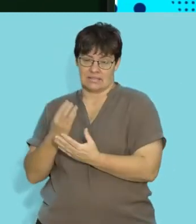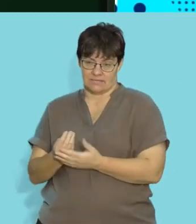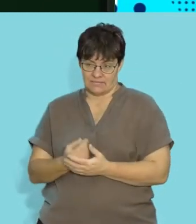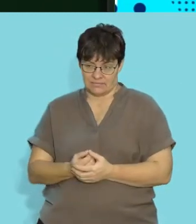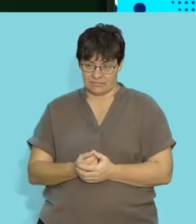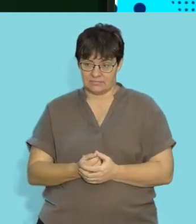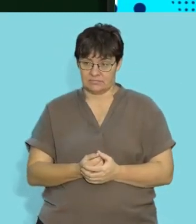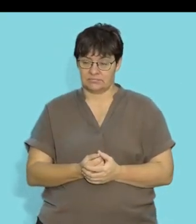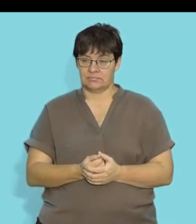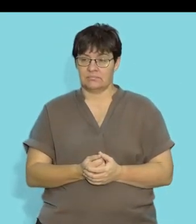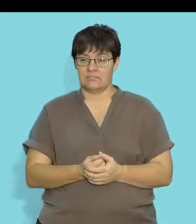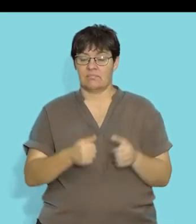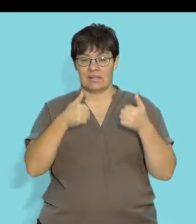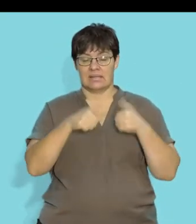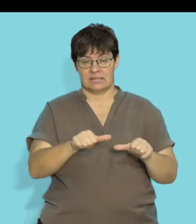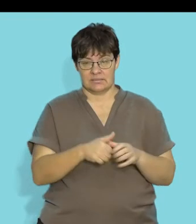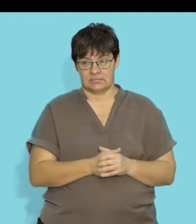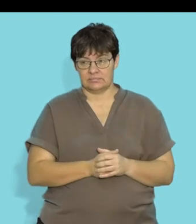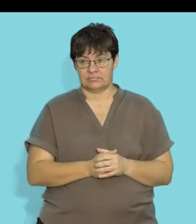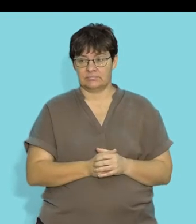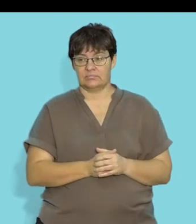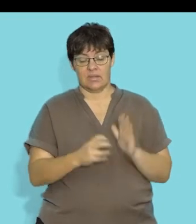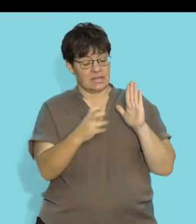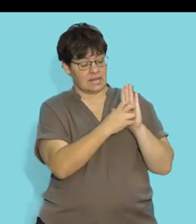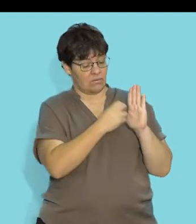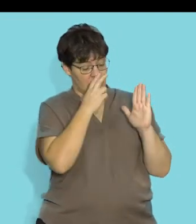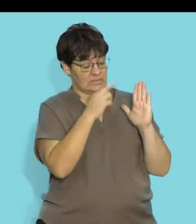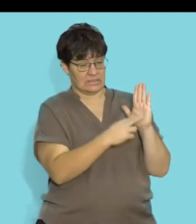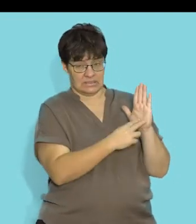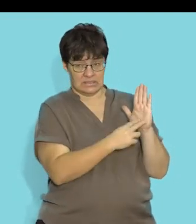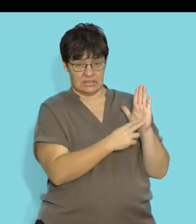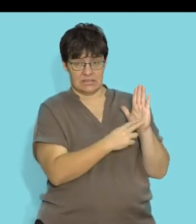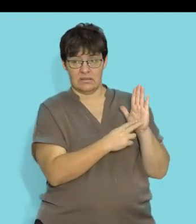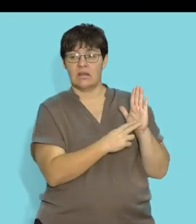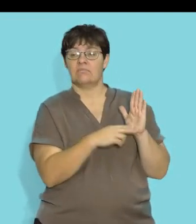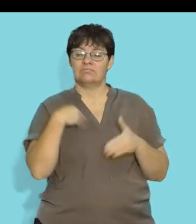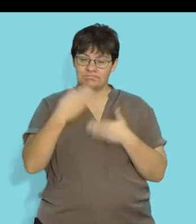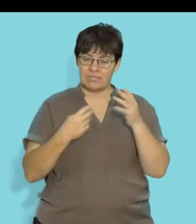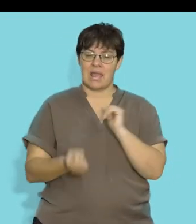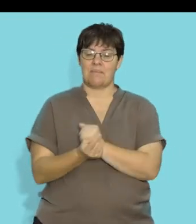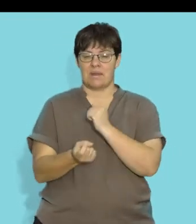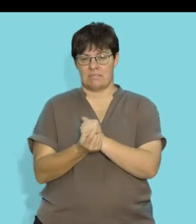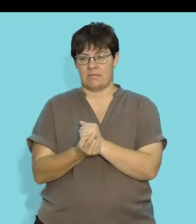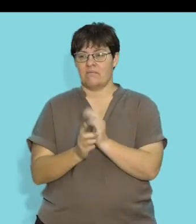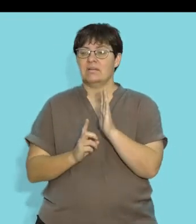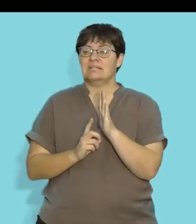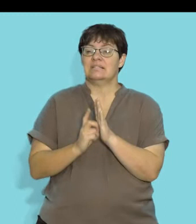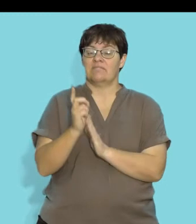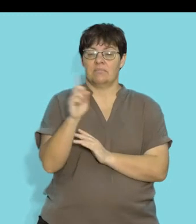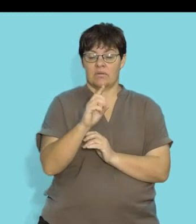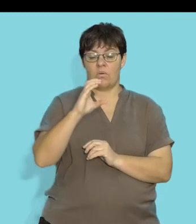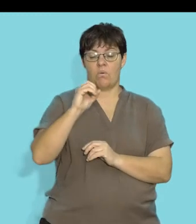quick access to these. The next question. Study the diagram below showing the sequence of events of